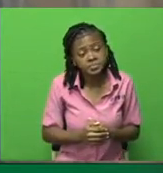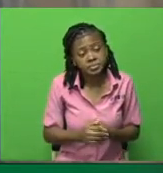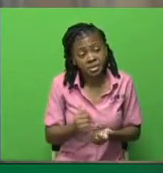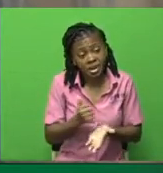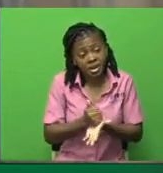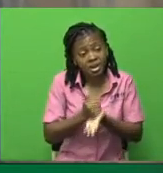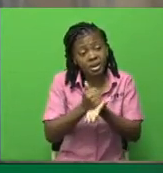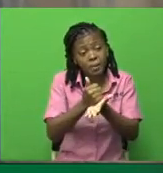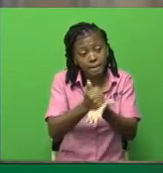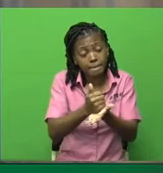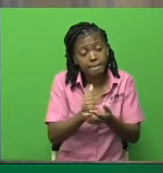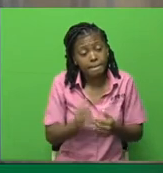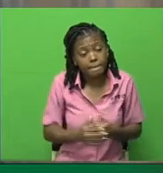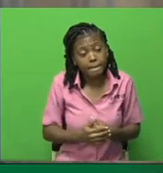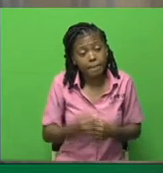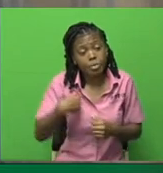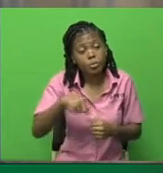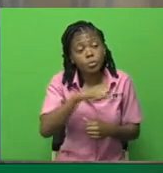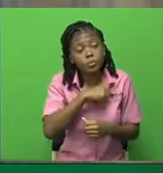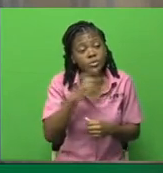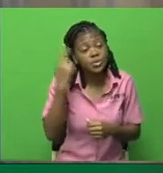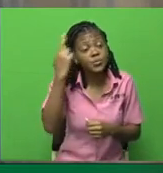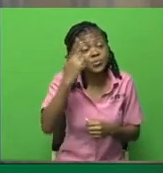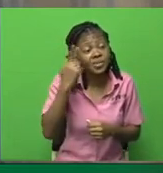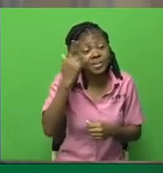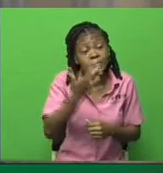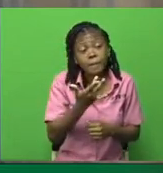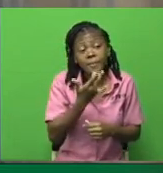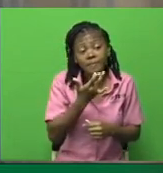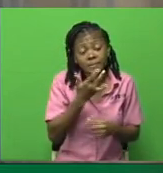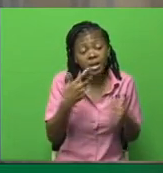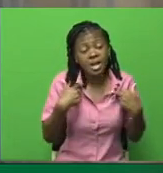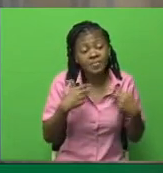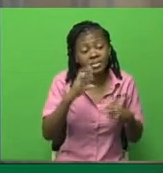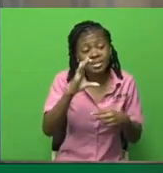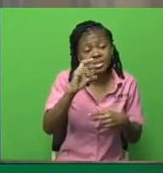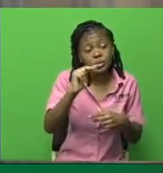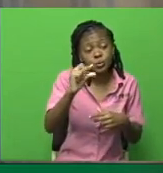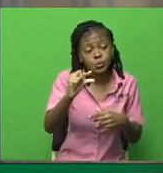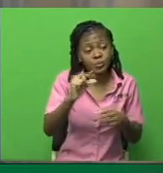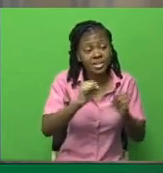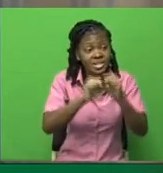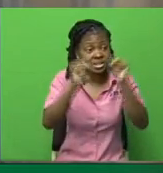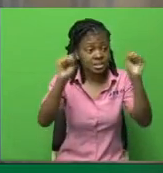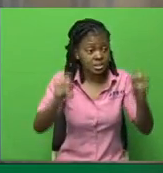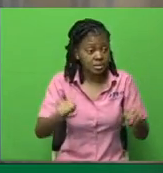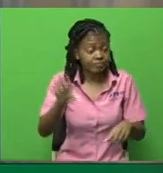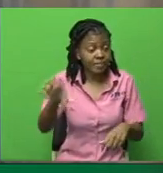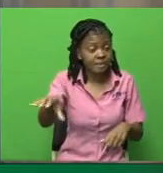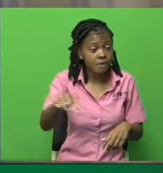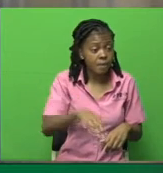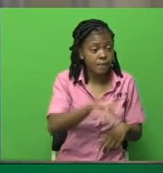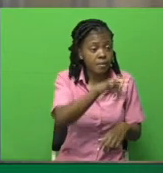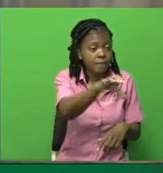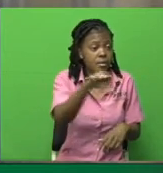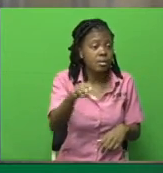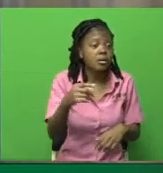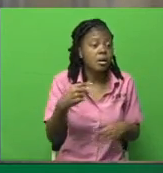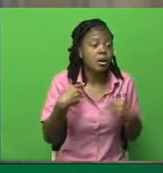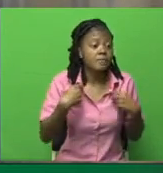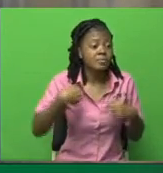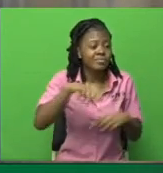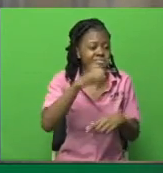that we realized we will have to have a network of natural gas stations throughout the country and we set about establishing that